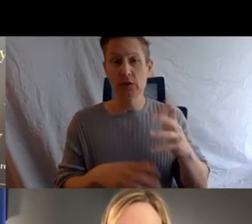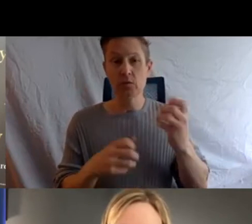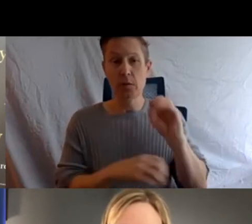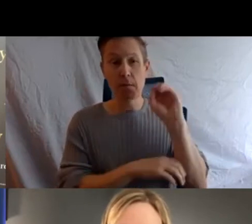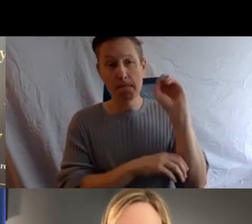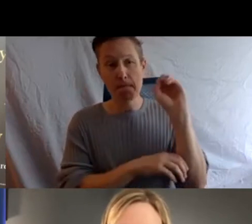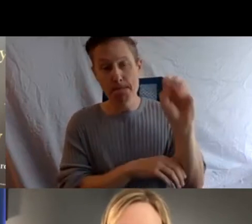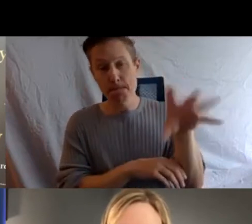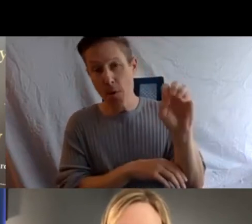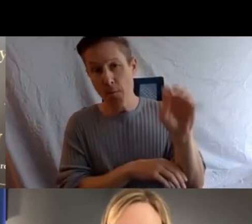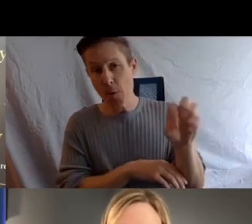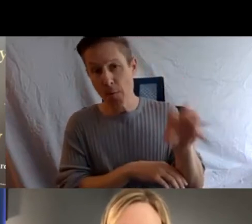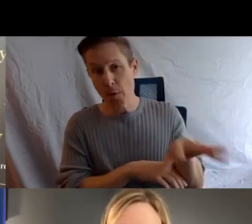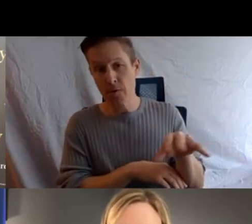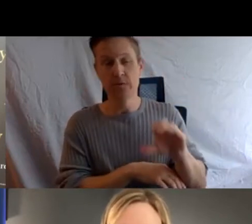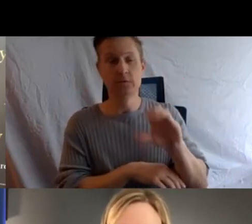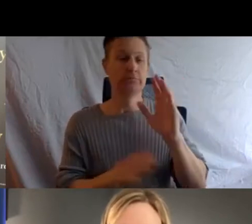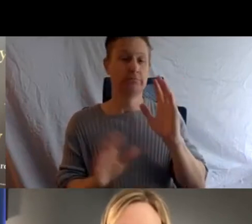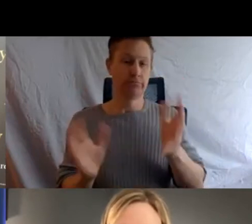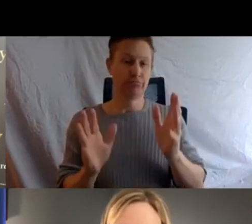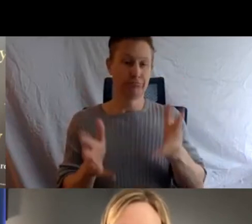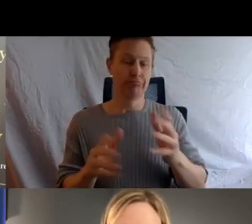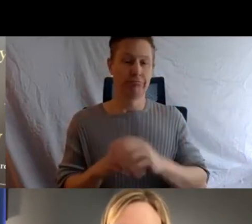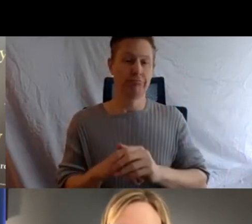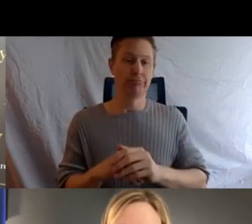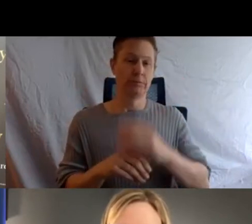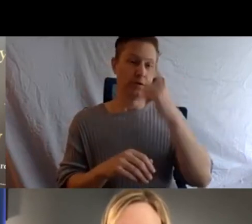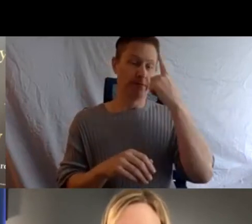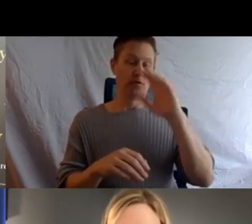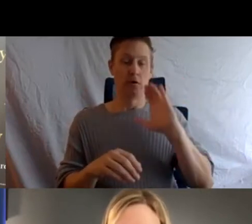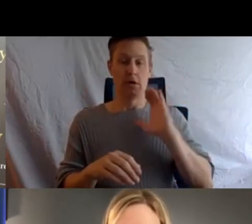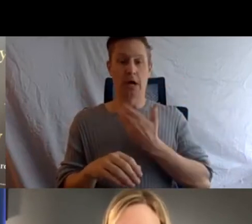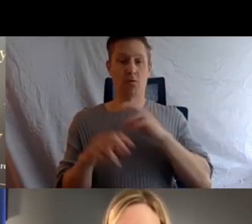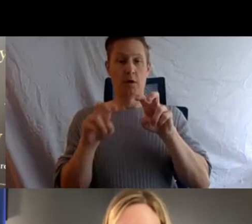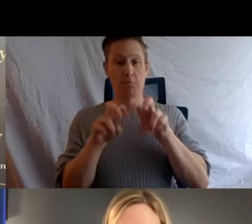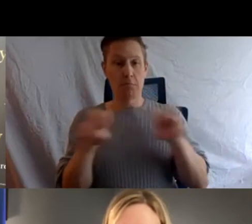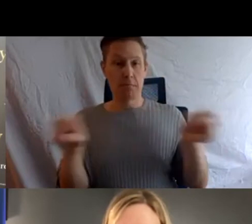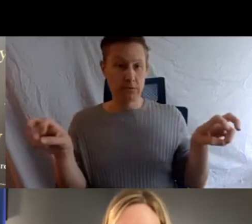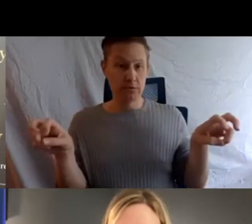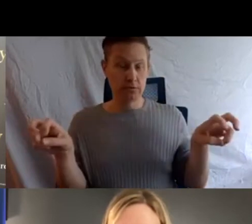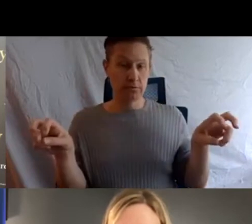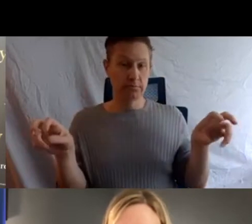in the chat box to ask all of our panelists,